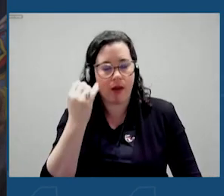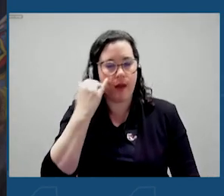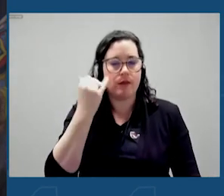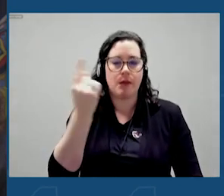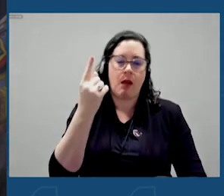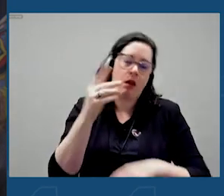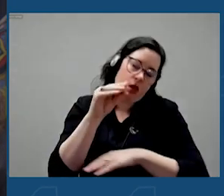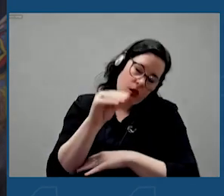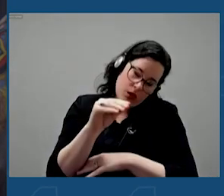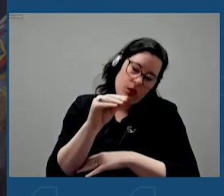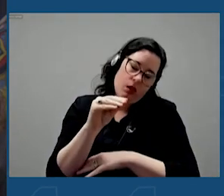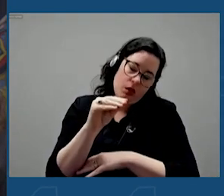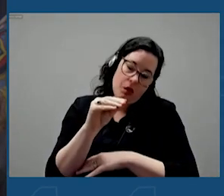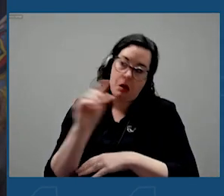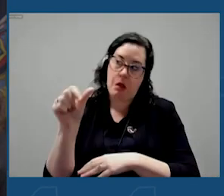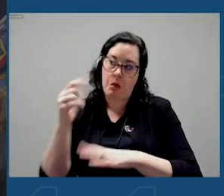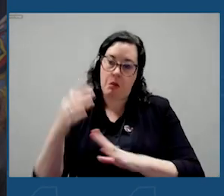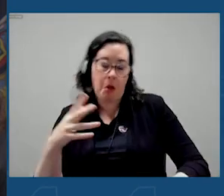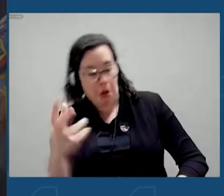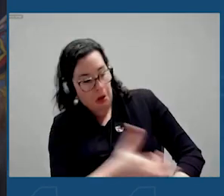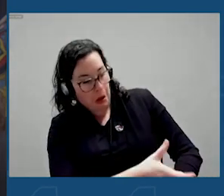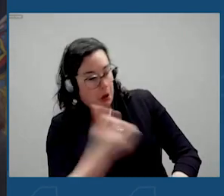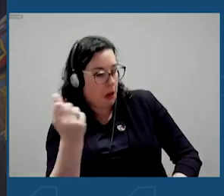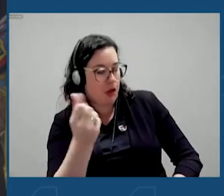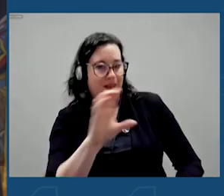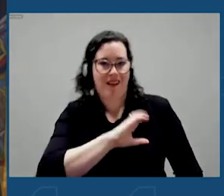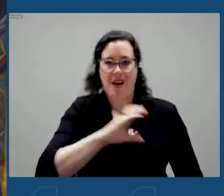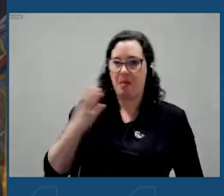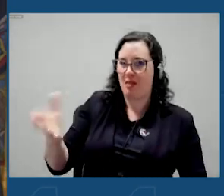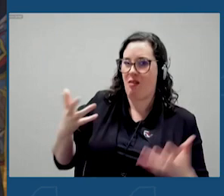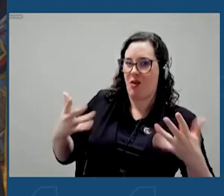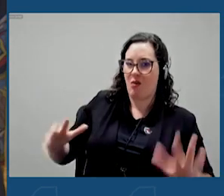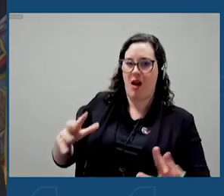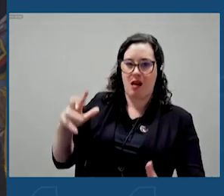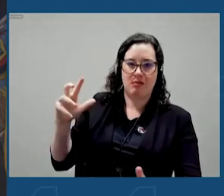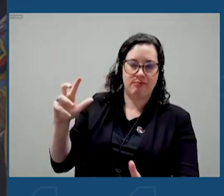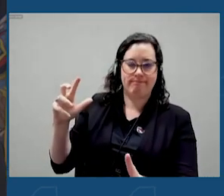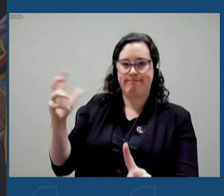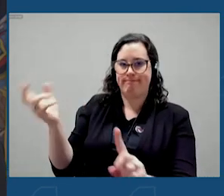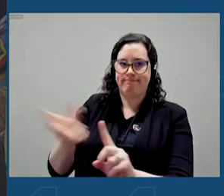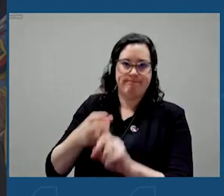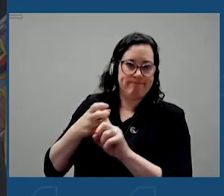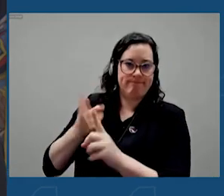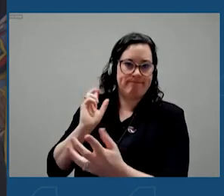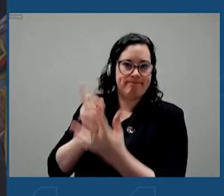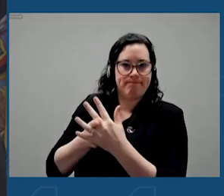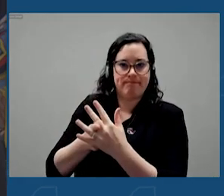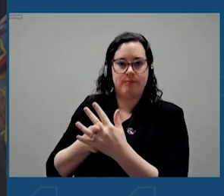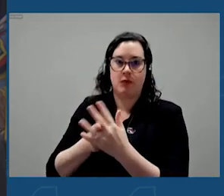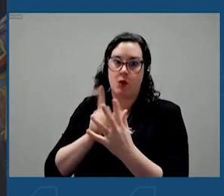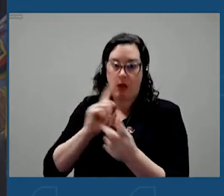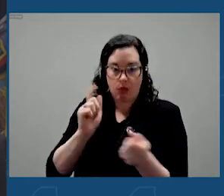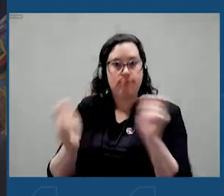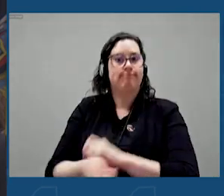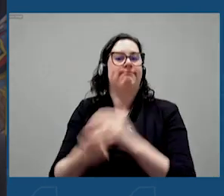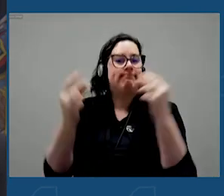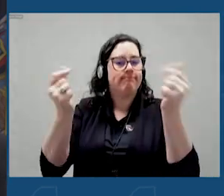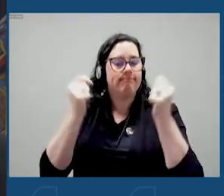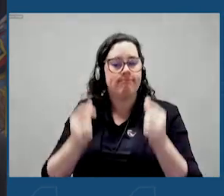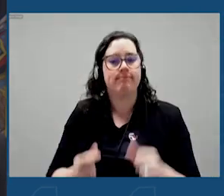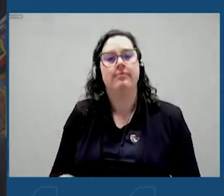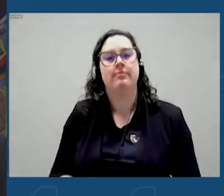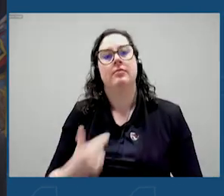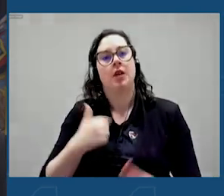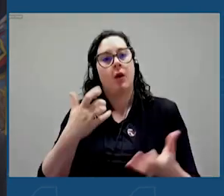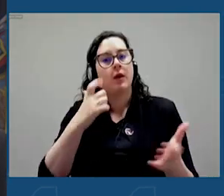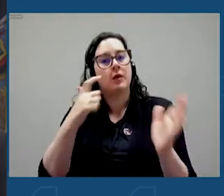passenger, cops on platforms, arrest made. It's really, really a change. I also have to acknowledge my brother,